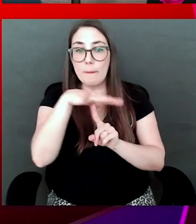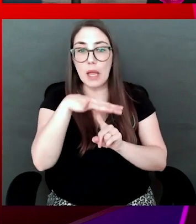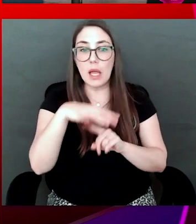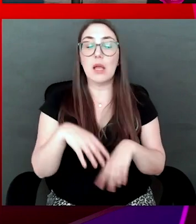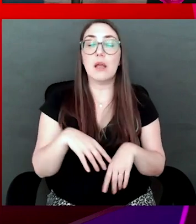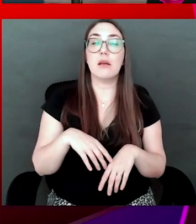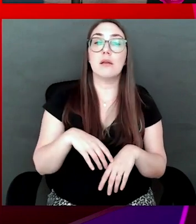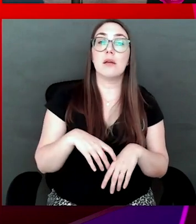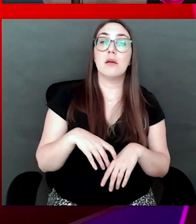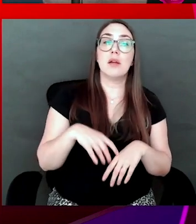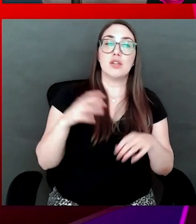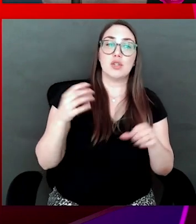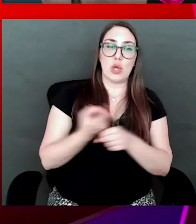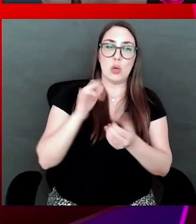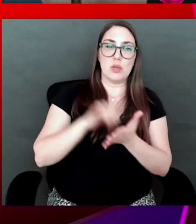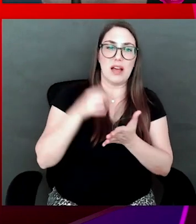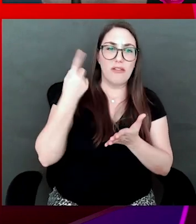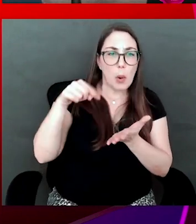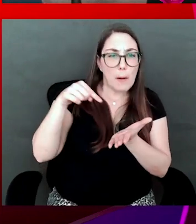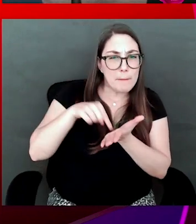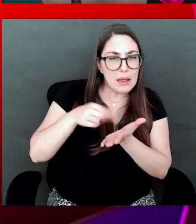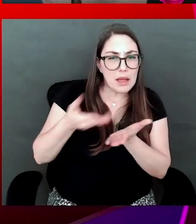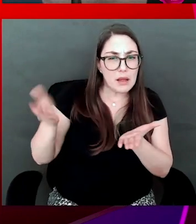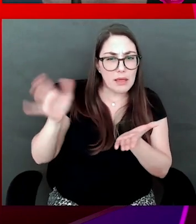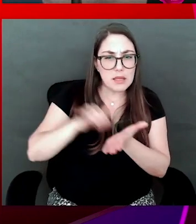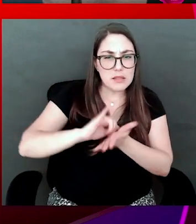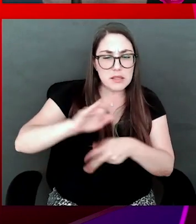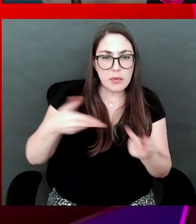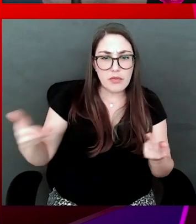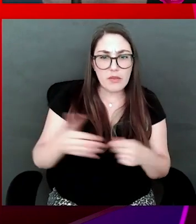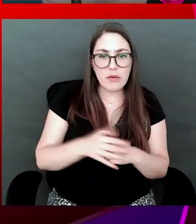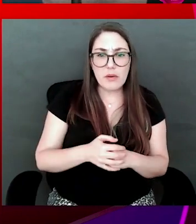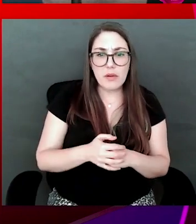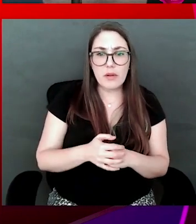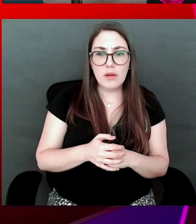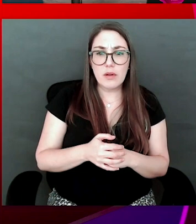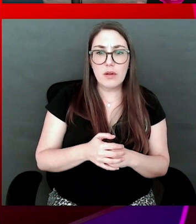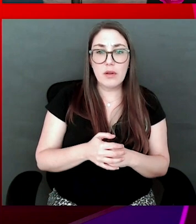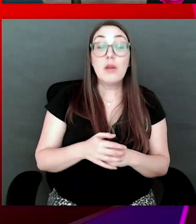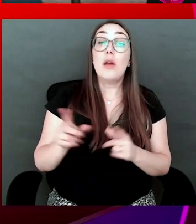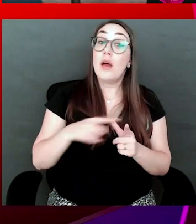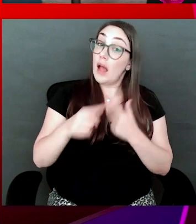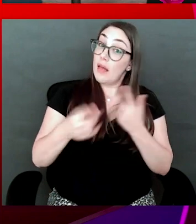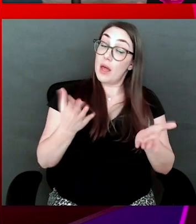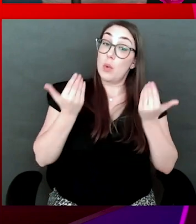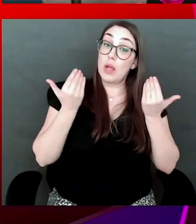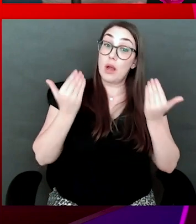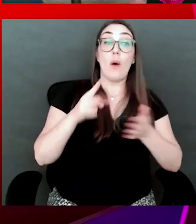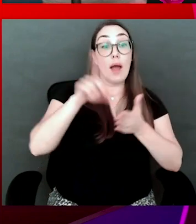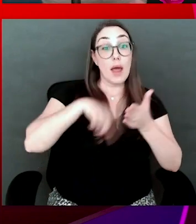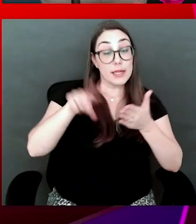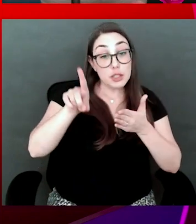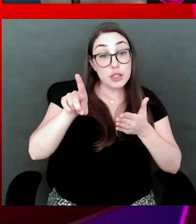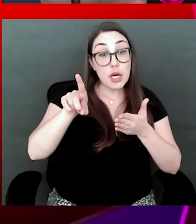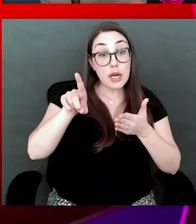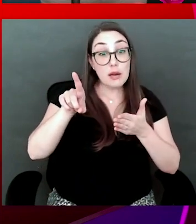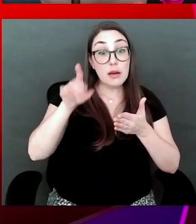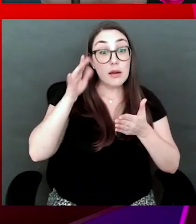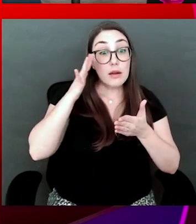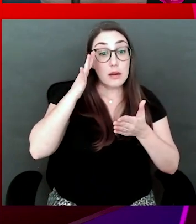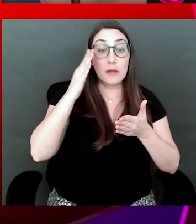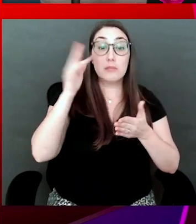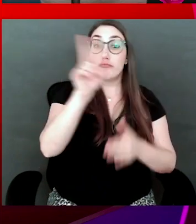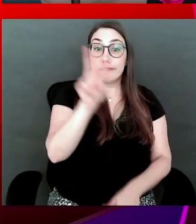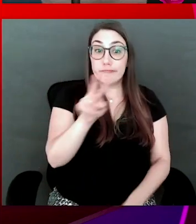billing and stuff like that. And then we're just like, check our configuration and go on and create the